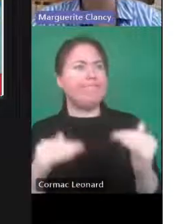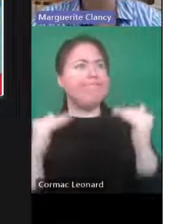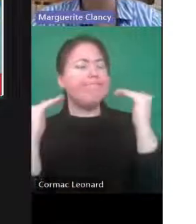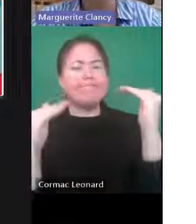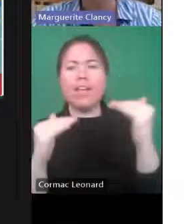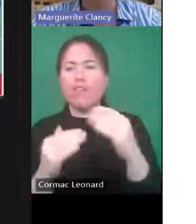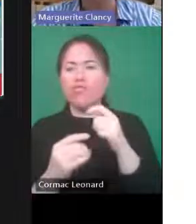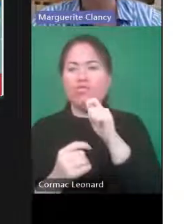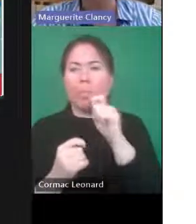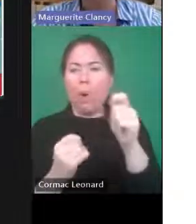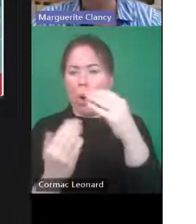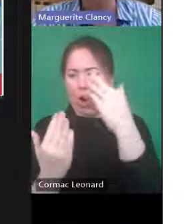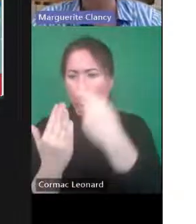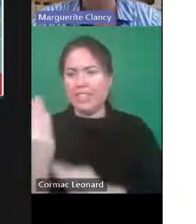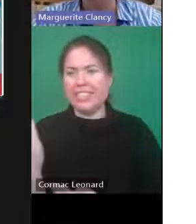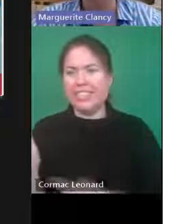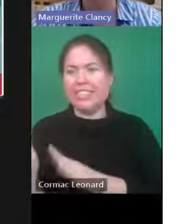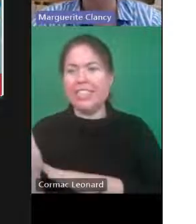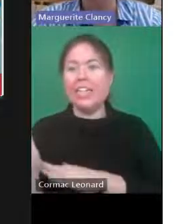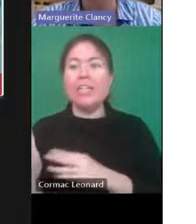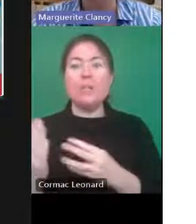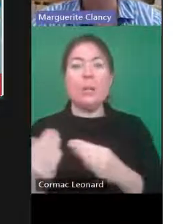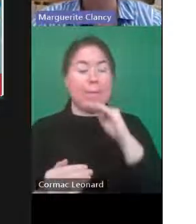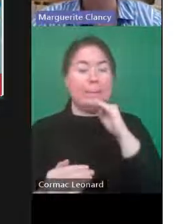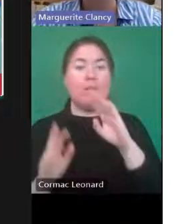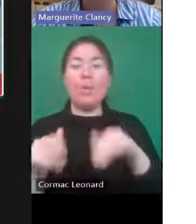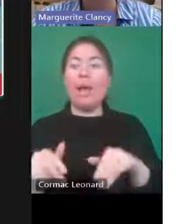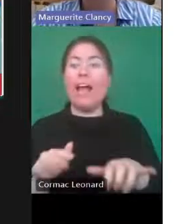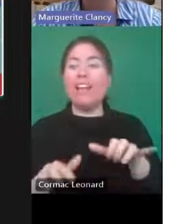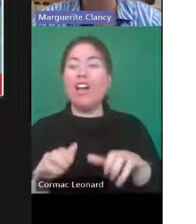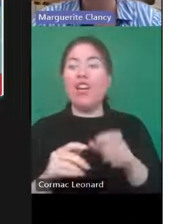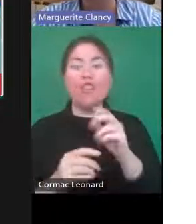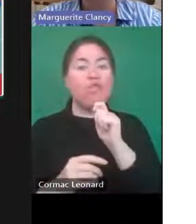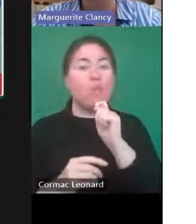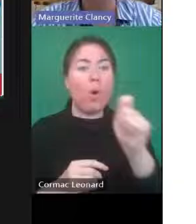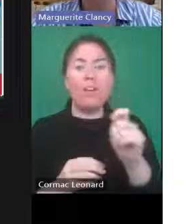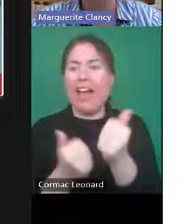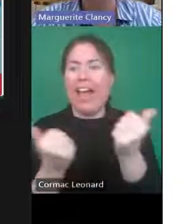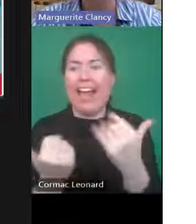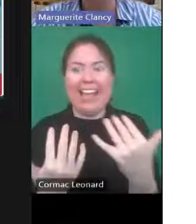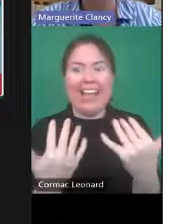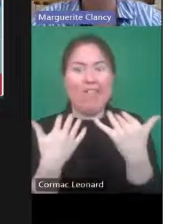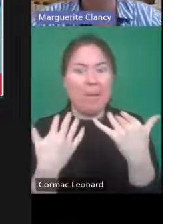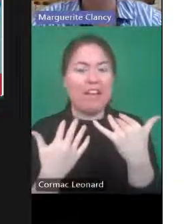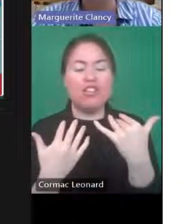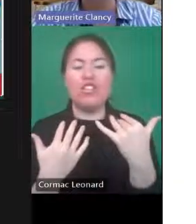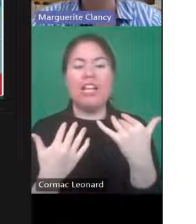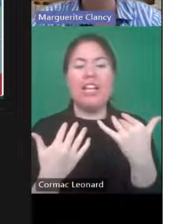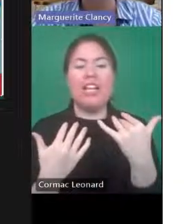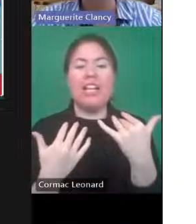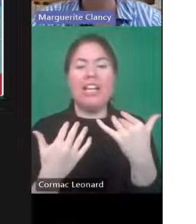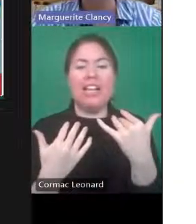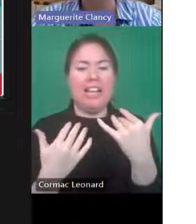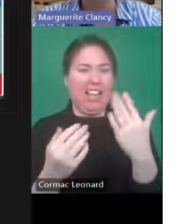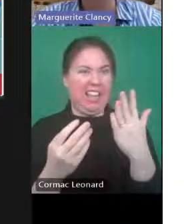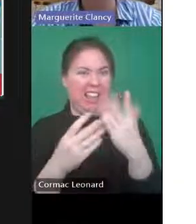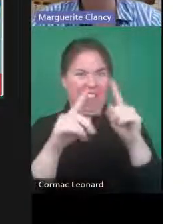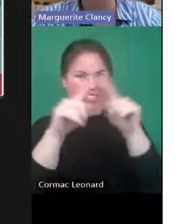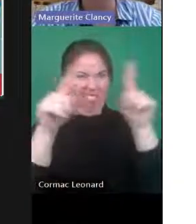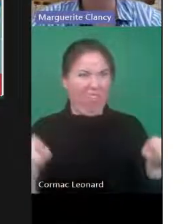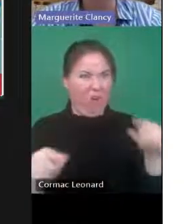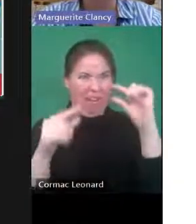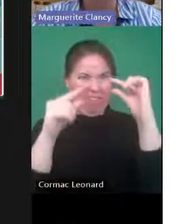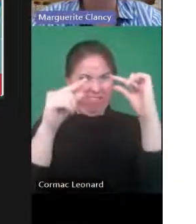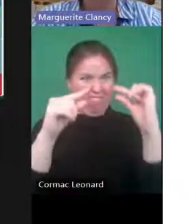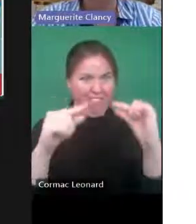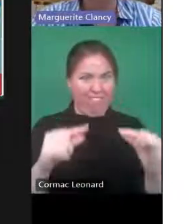the capability to be able to report on all information that is captured within the submissions to our